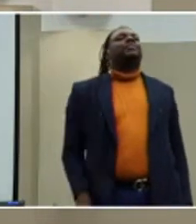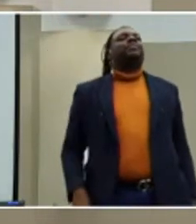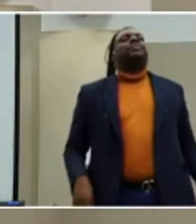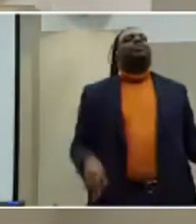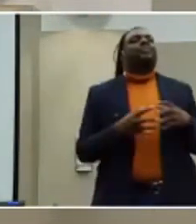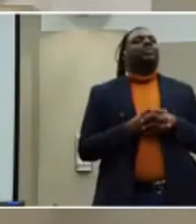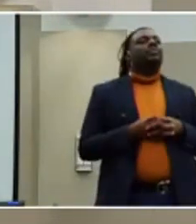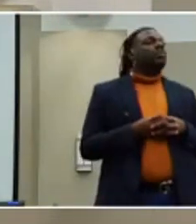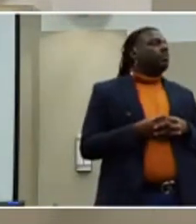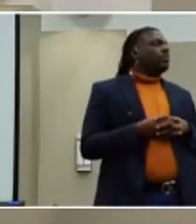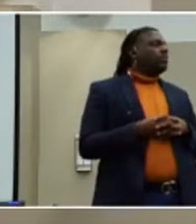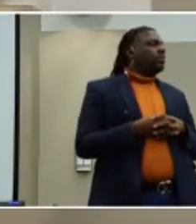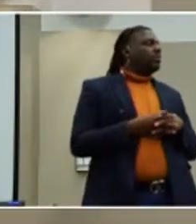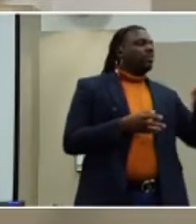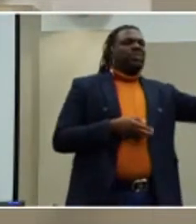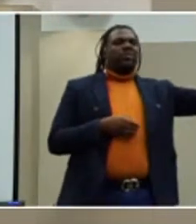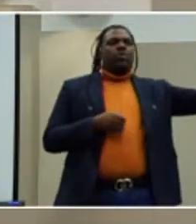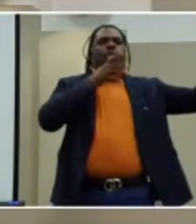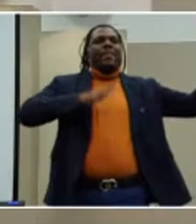Ms. Kleiman?